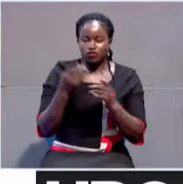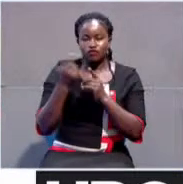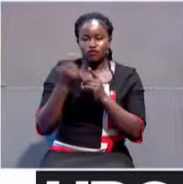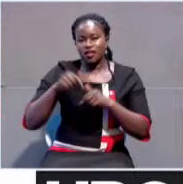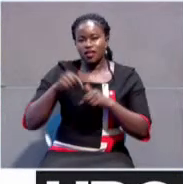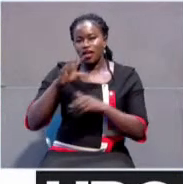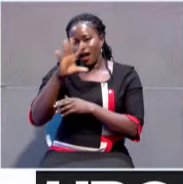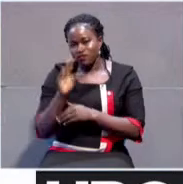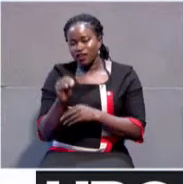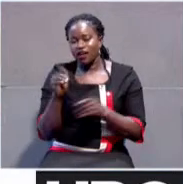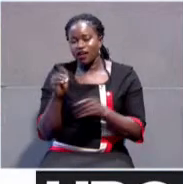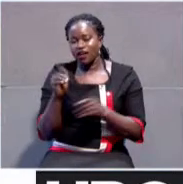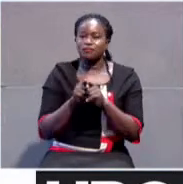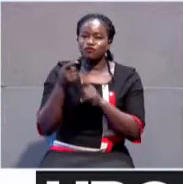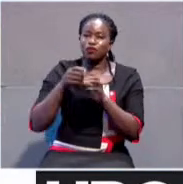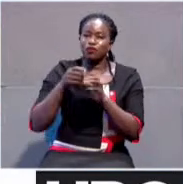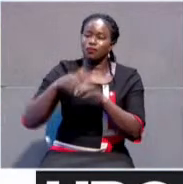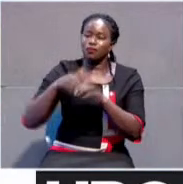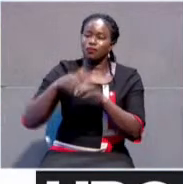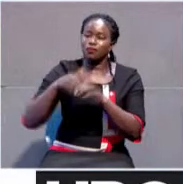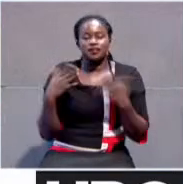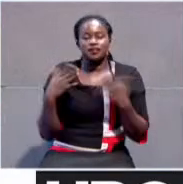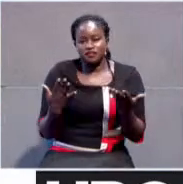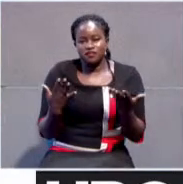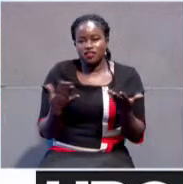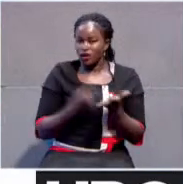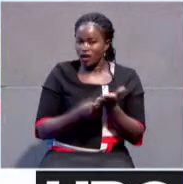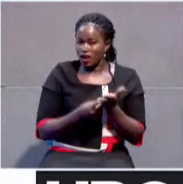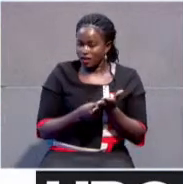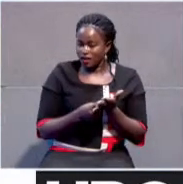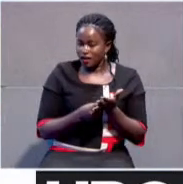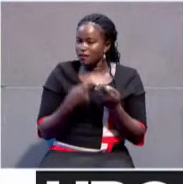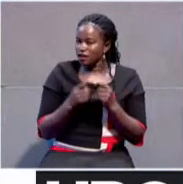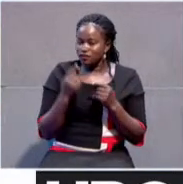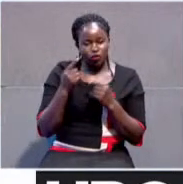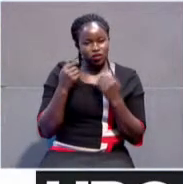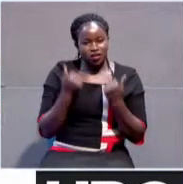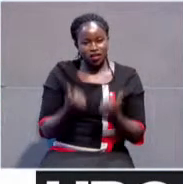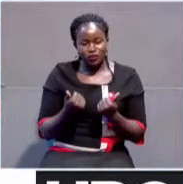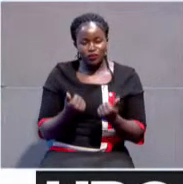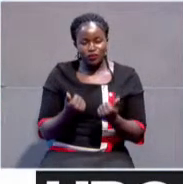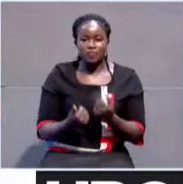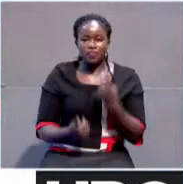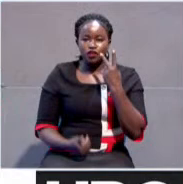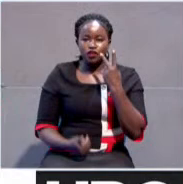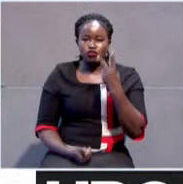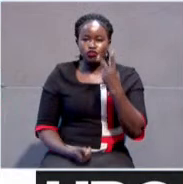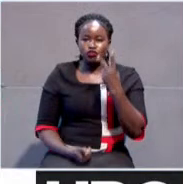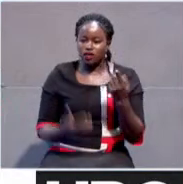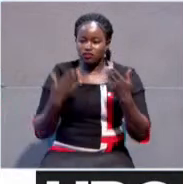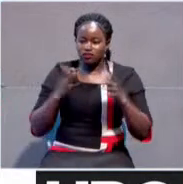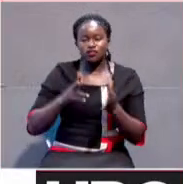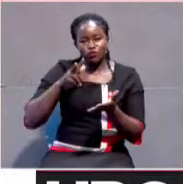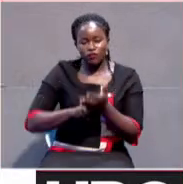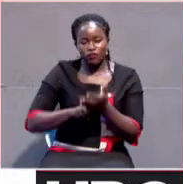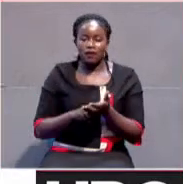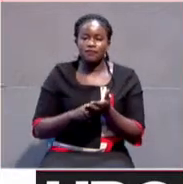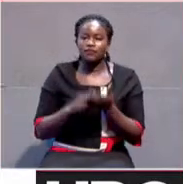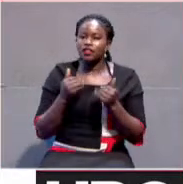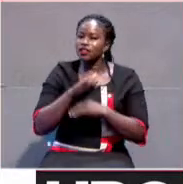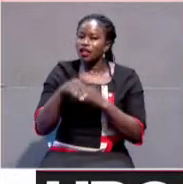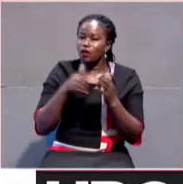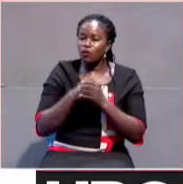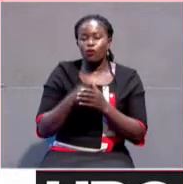Africa and the rest of the world, and so far 21 have confirmed. All the